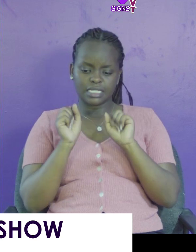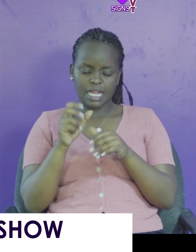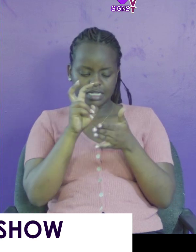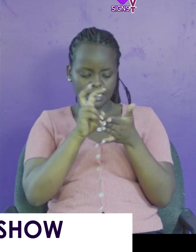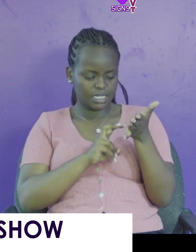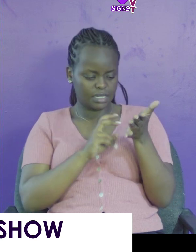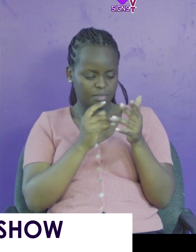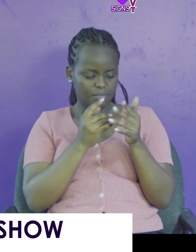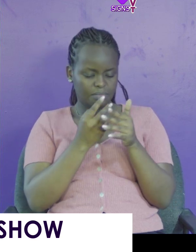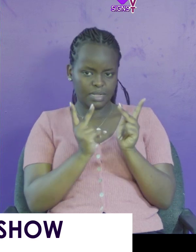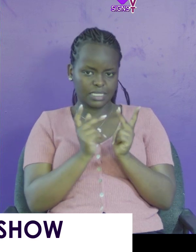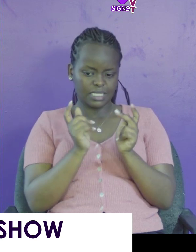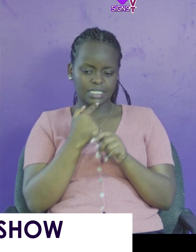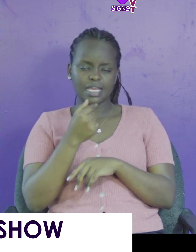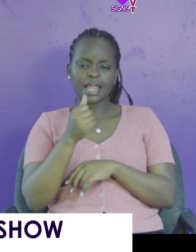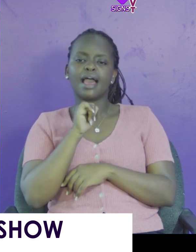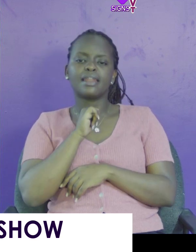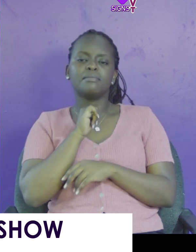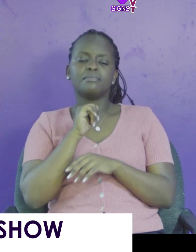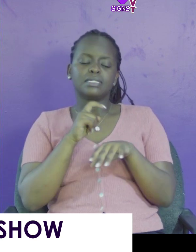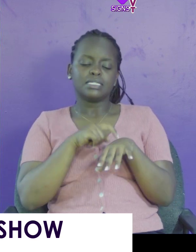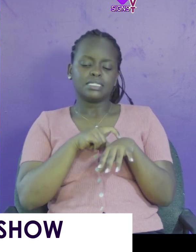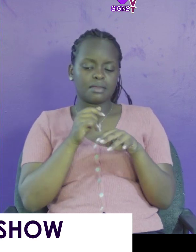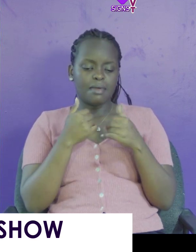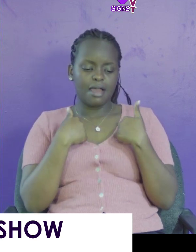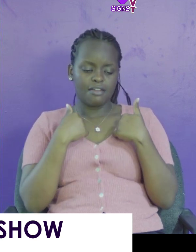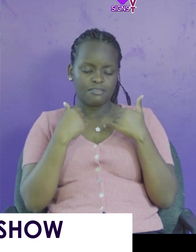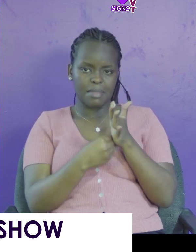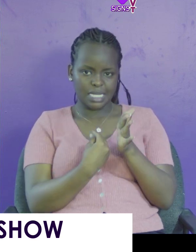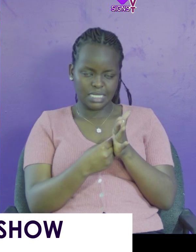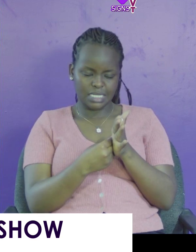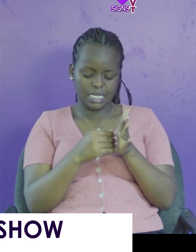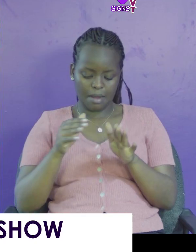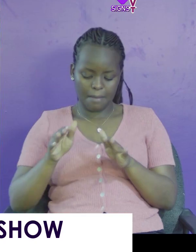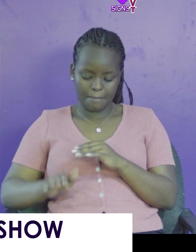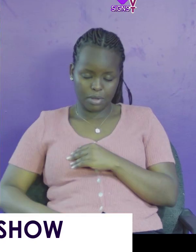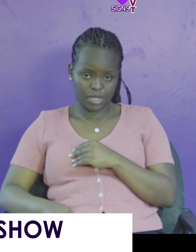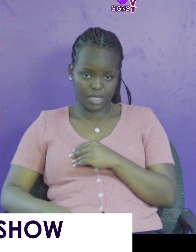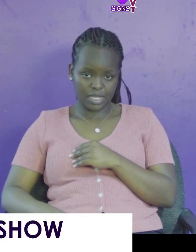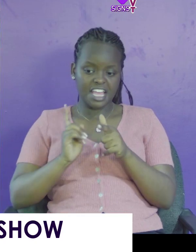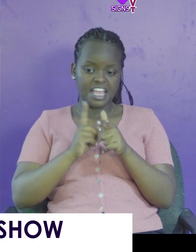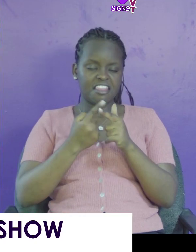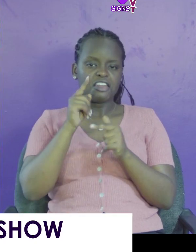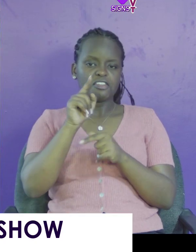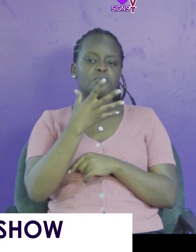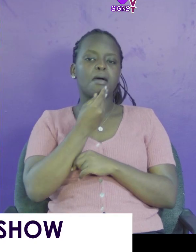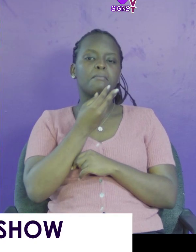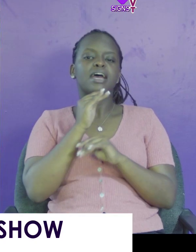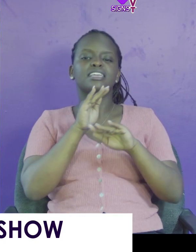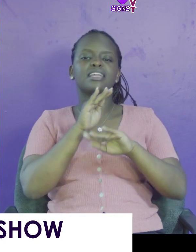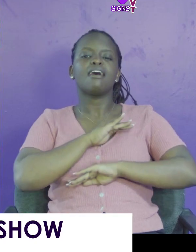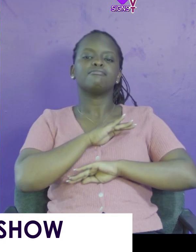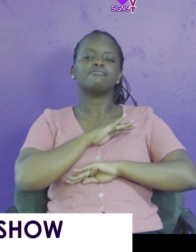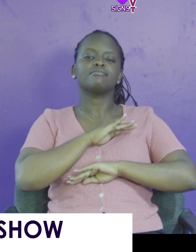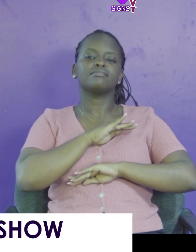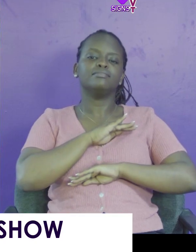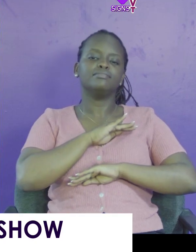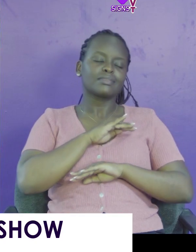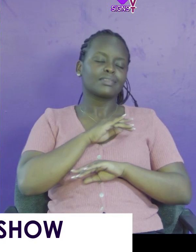told Adam, when you have money in your pocket, that is when you'll be called man. Okay. It did not happen like that. Even